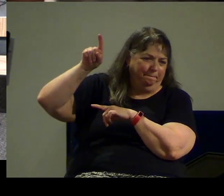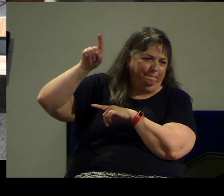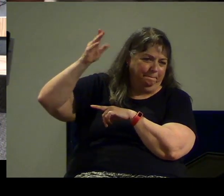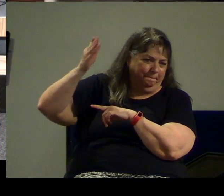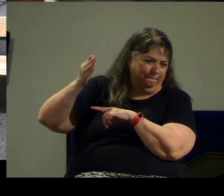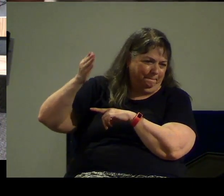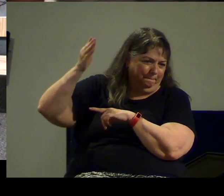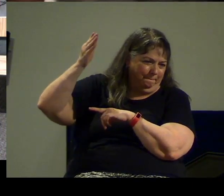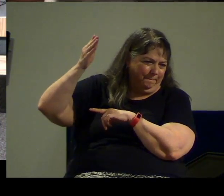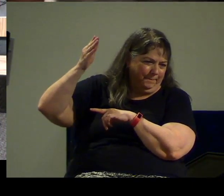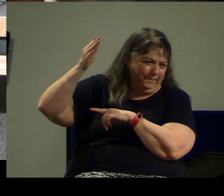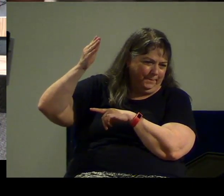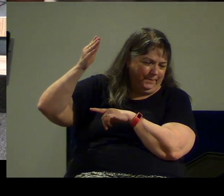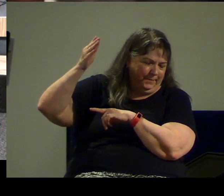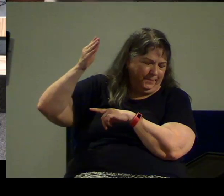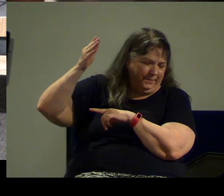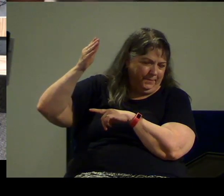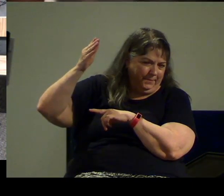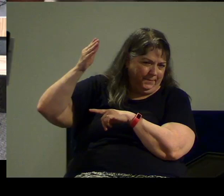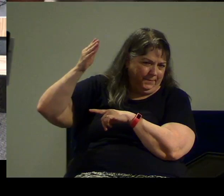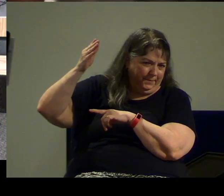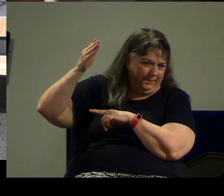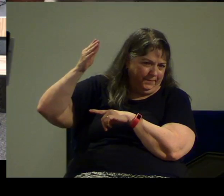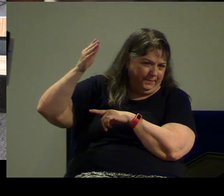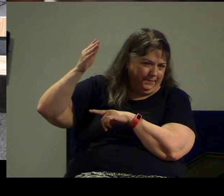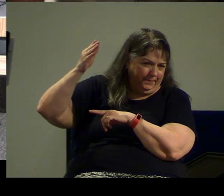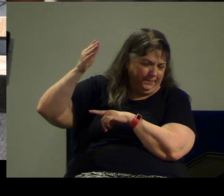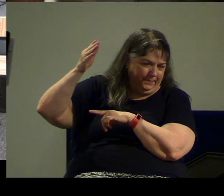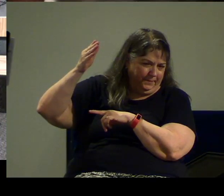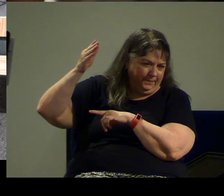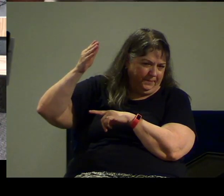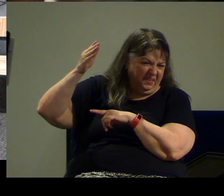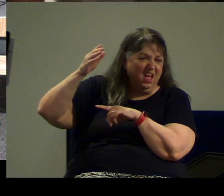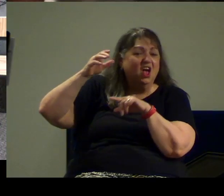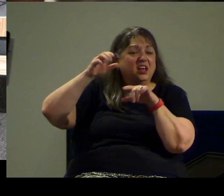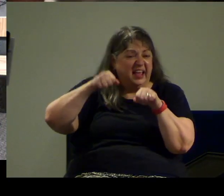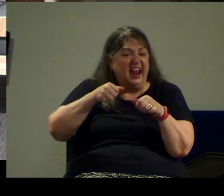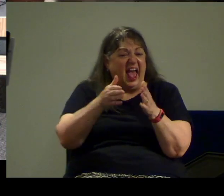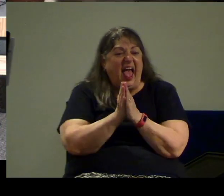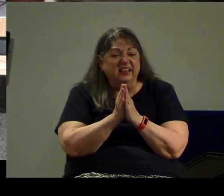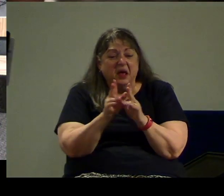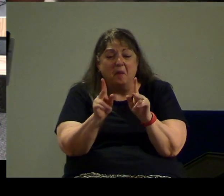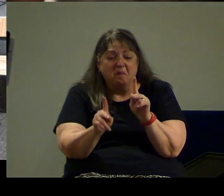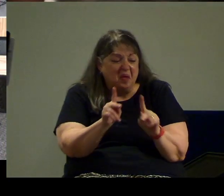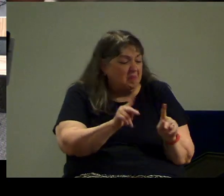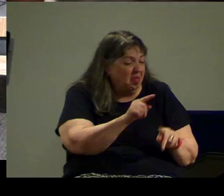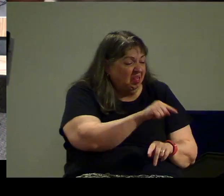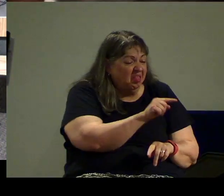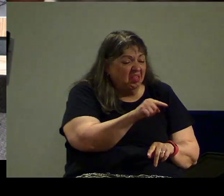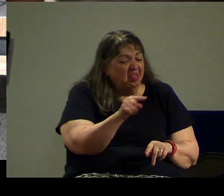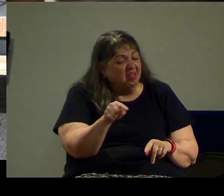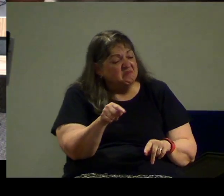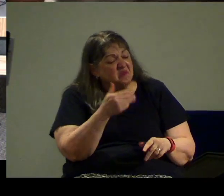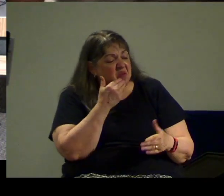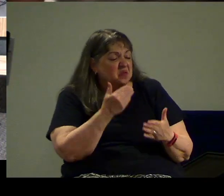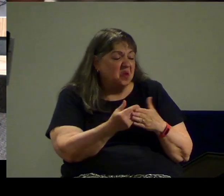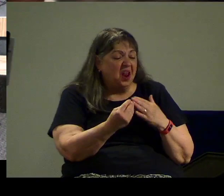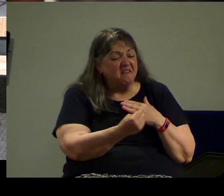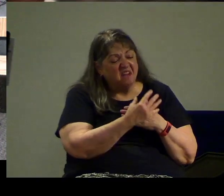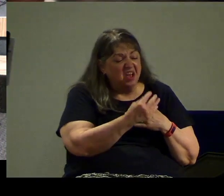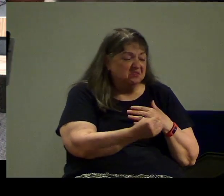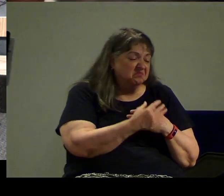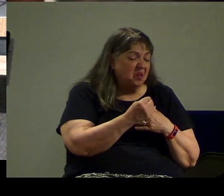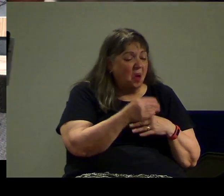life, who do you inquire of? Now you can talk to the people around your life that love you, and they'll give you advice. You'll get all kinds of